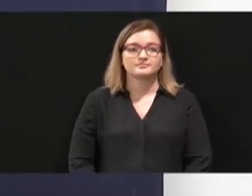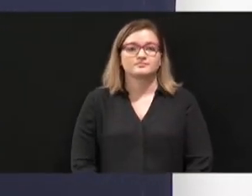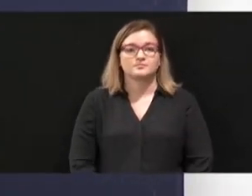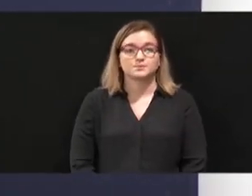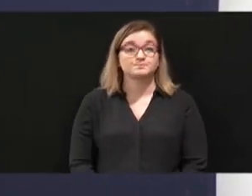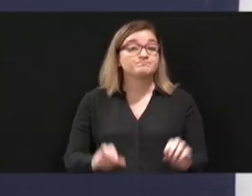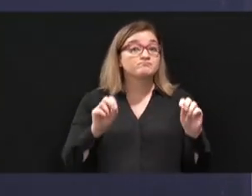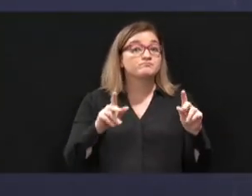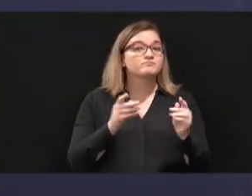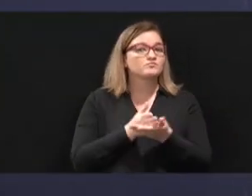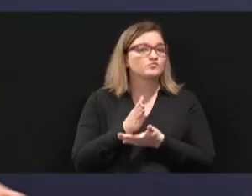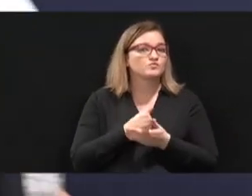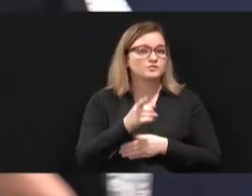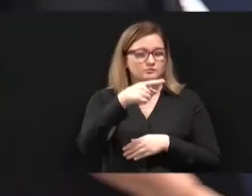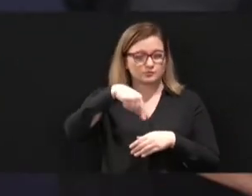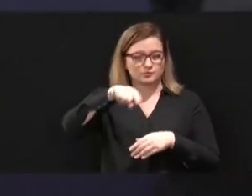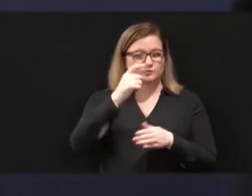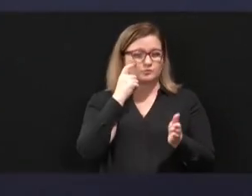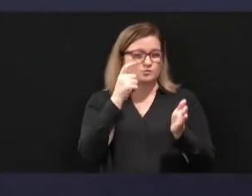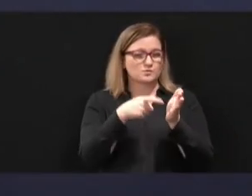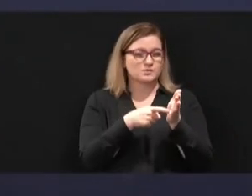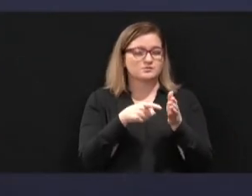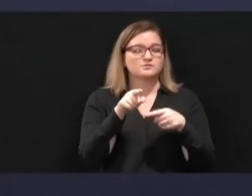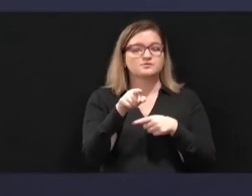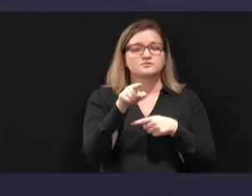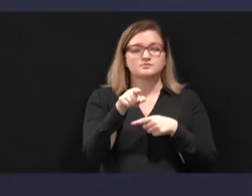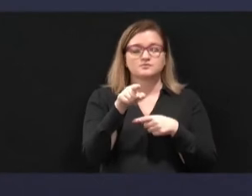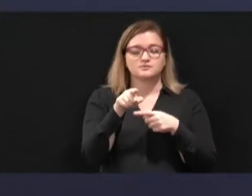All right. You will notice